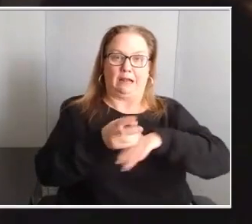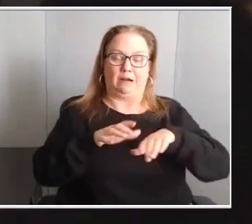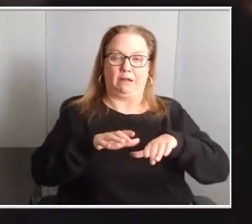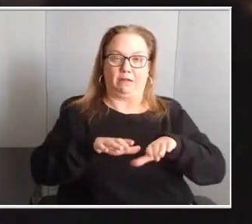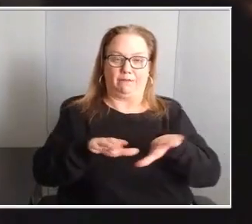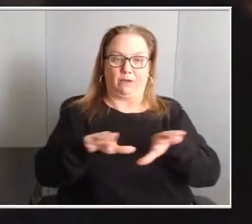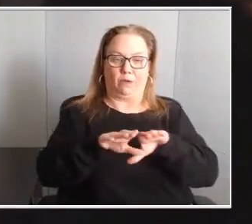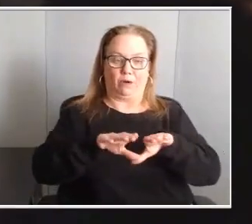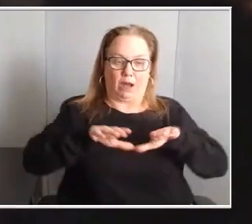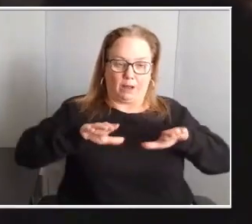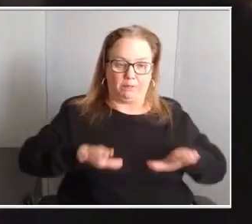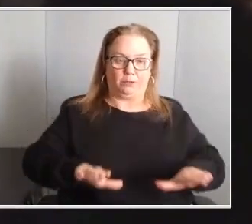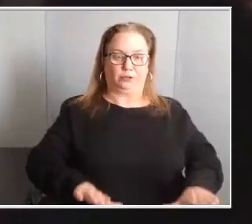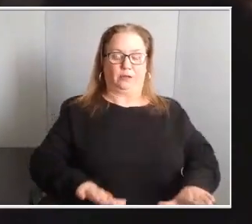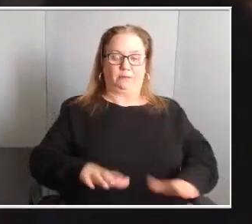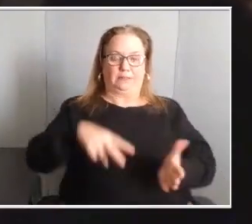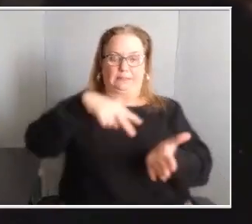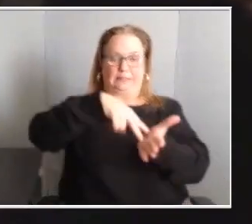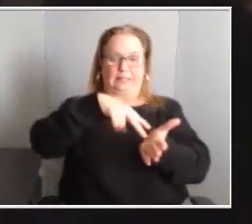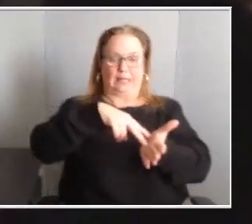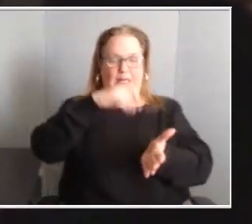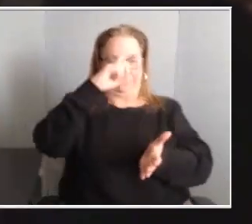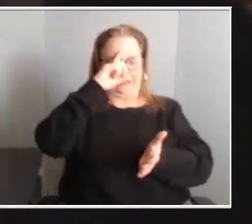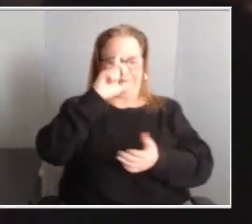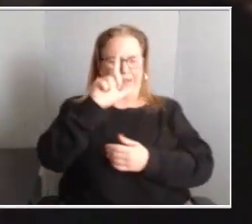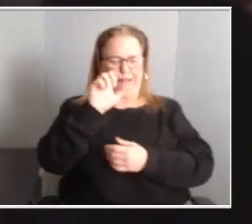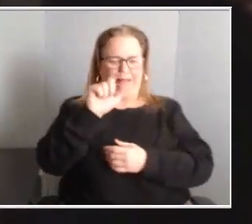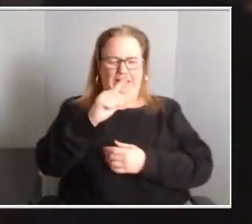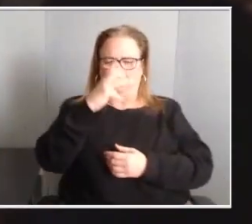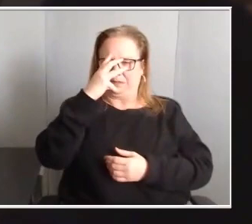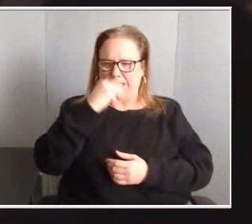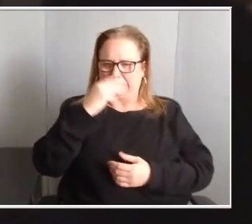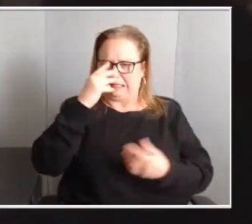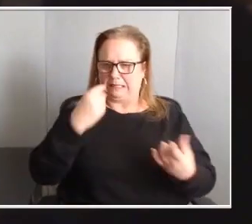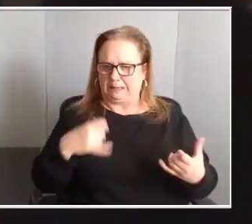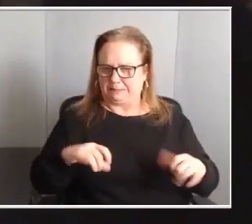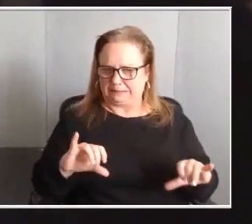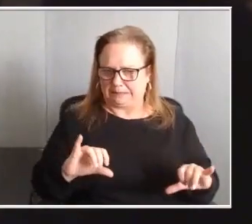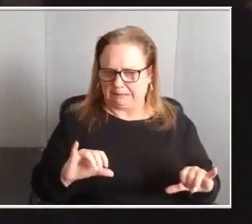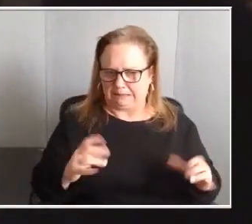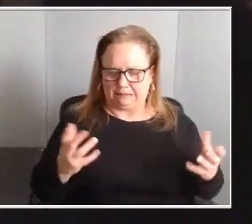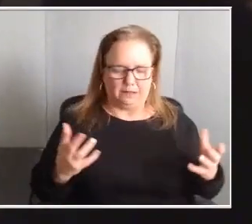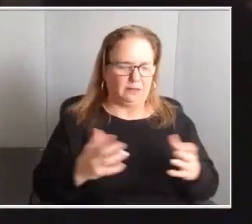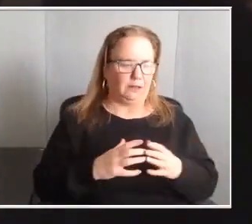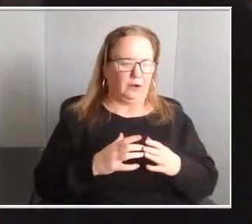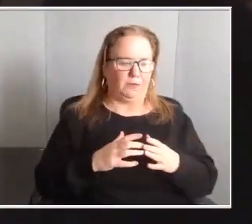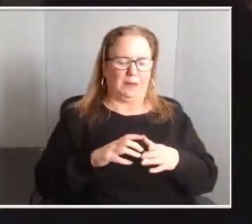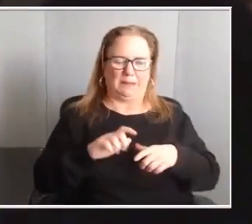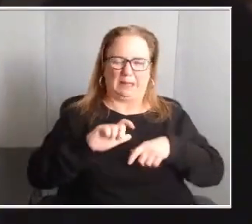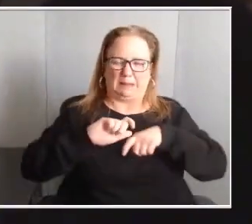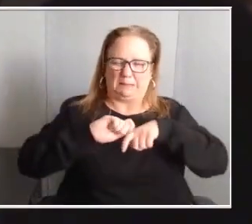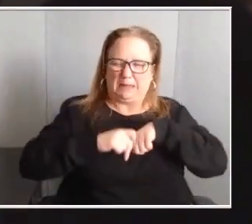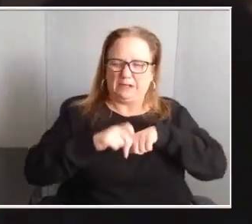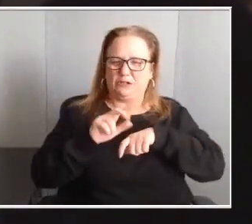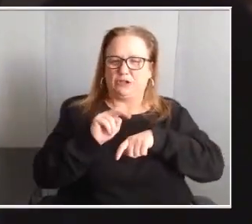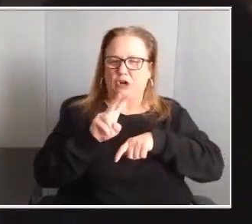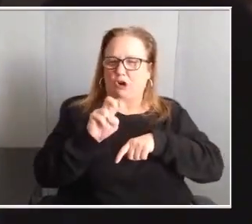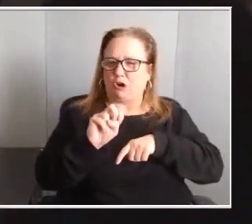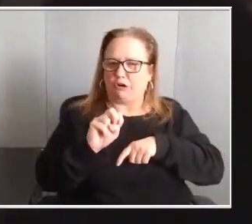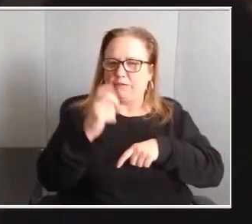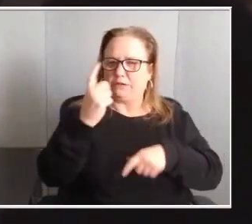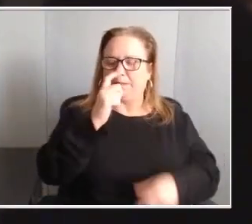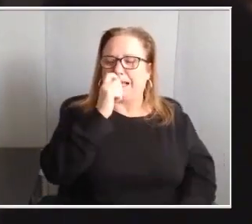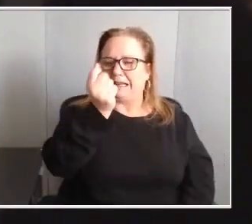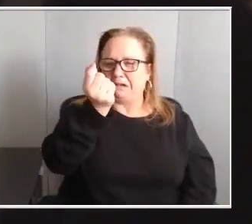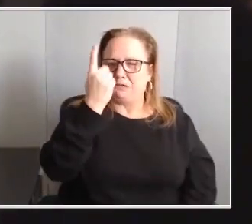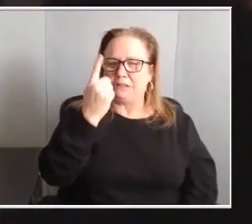to stand up. I thought just my leg was still asleep or a pinched nerve or something. I didn't really